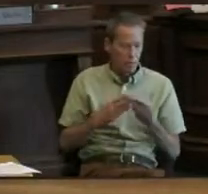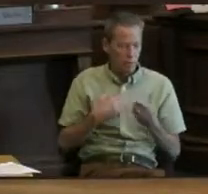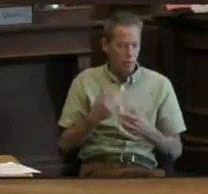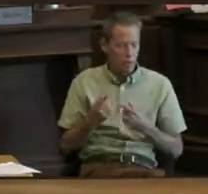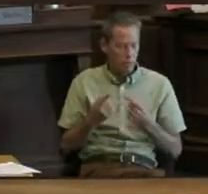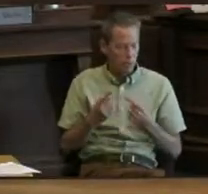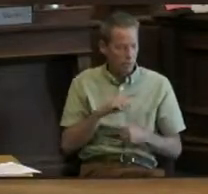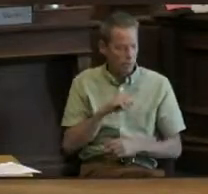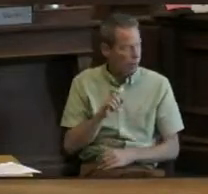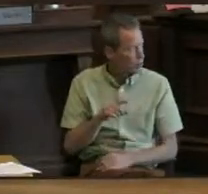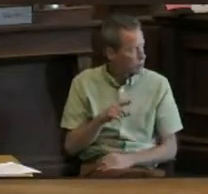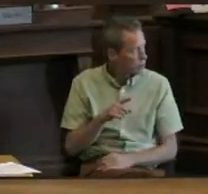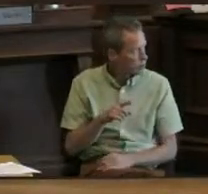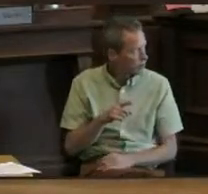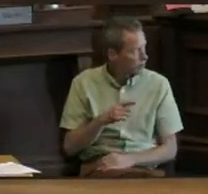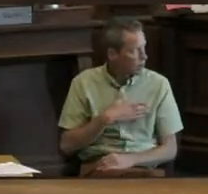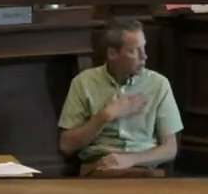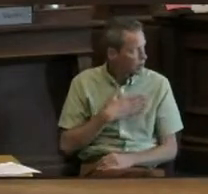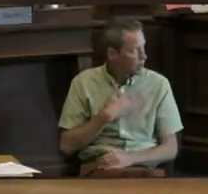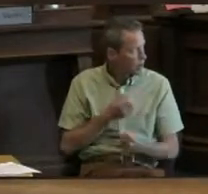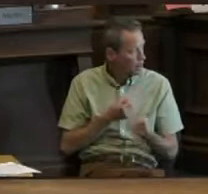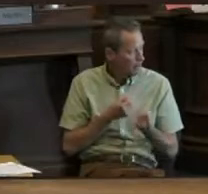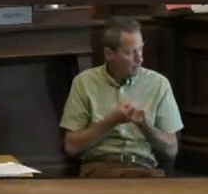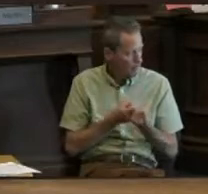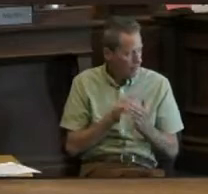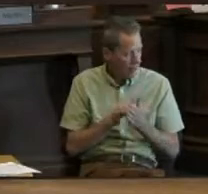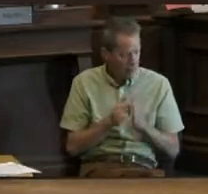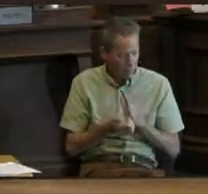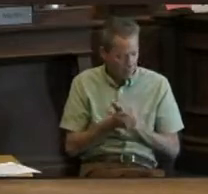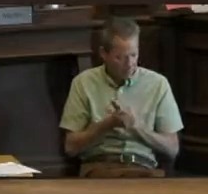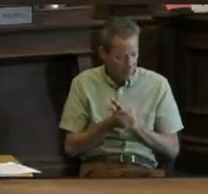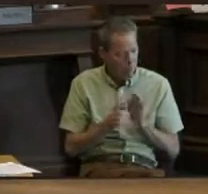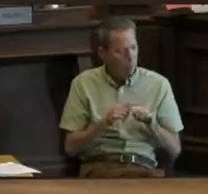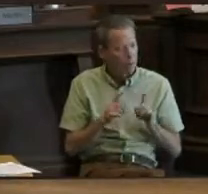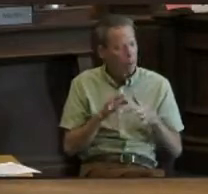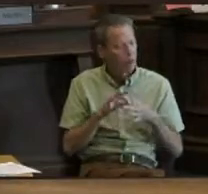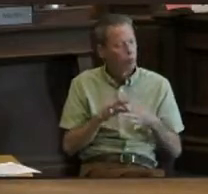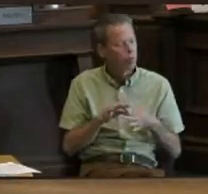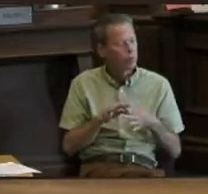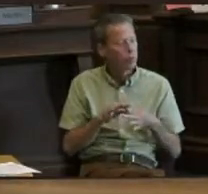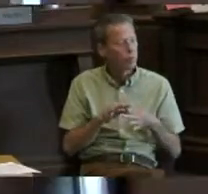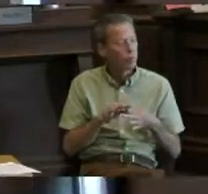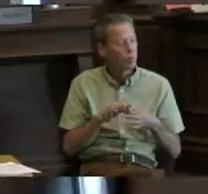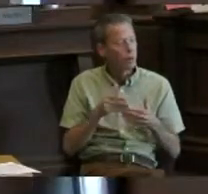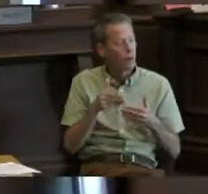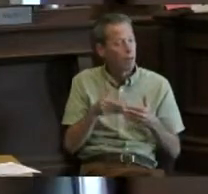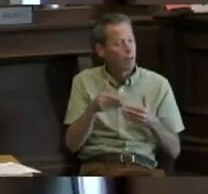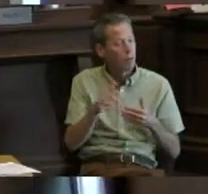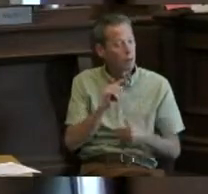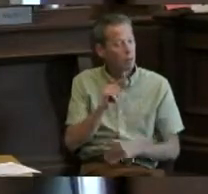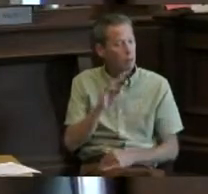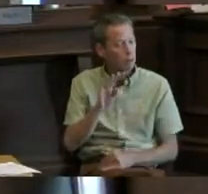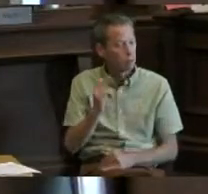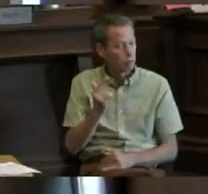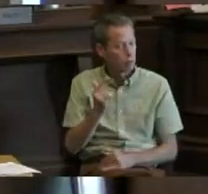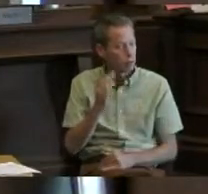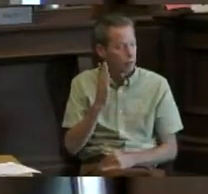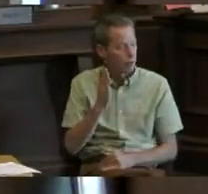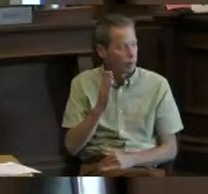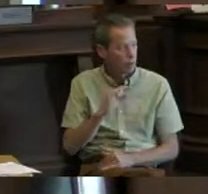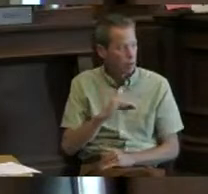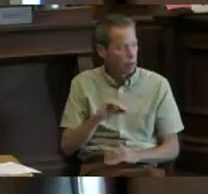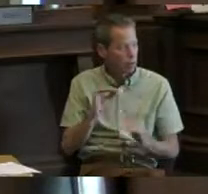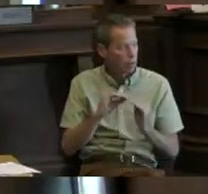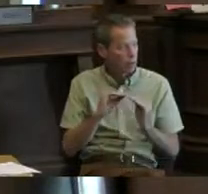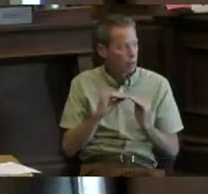really relevant to, I'm happy to support this amendment, but in terms of the upcoming zoning code rewrite, there will be no more